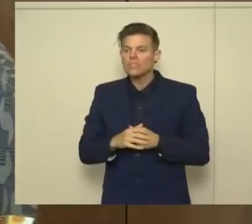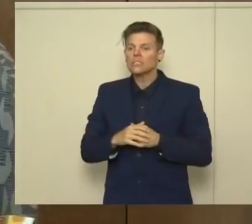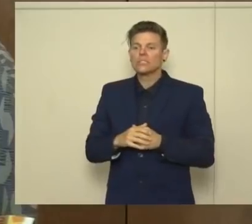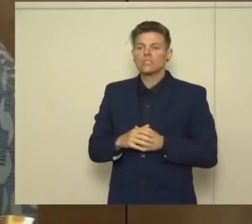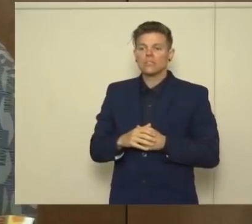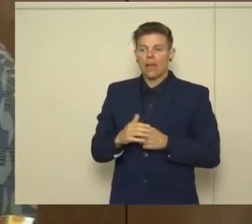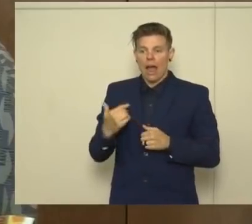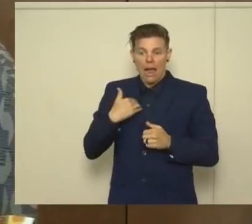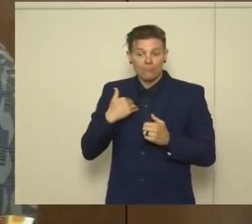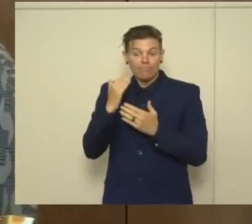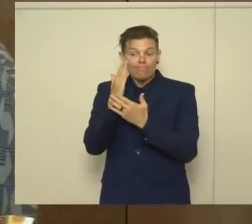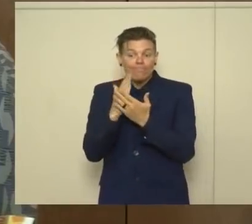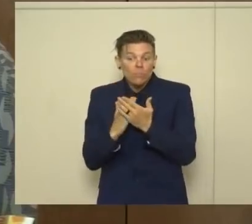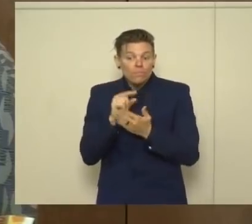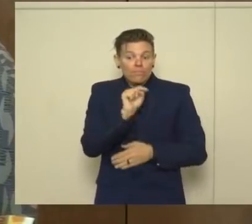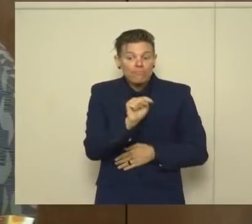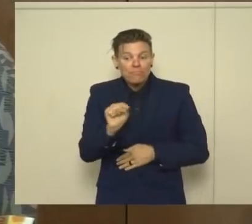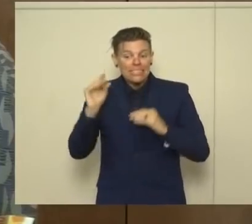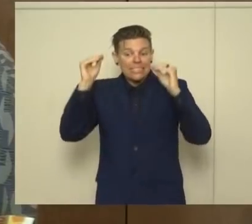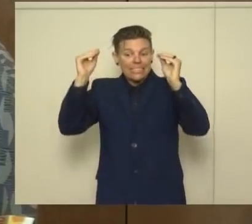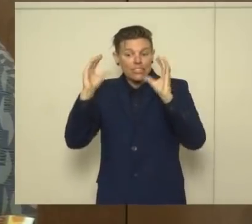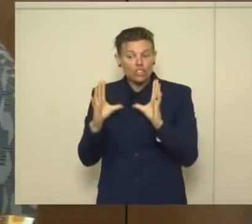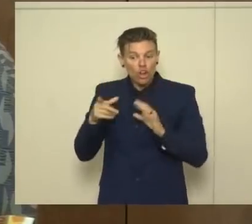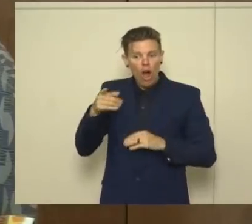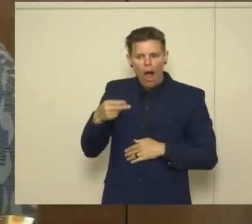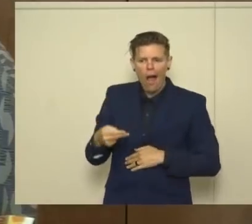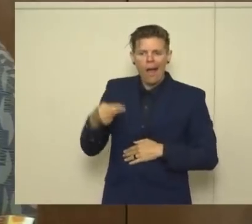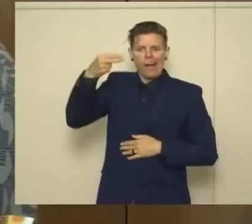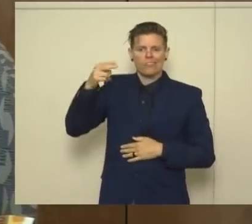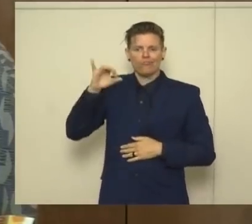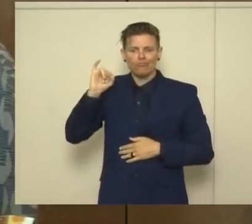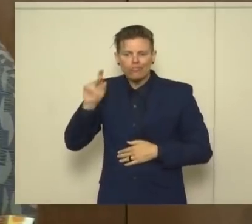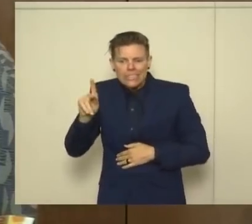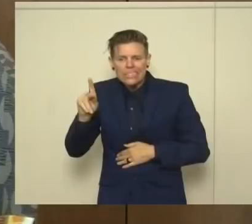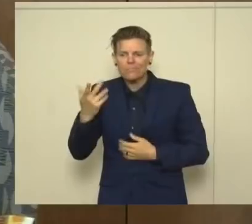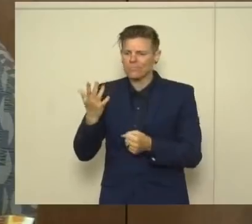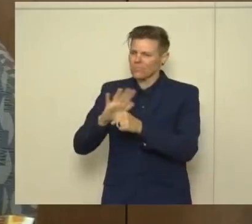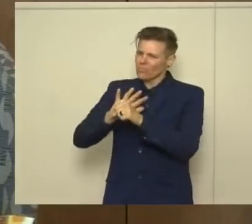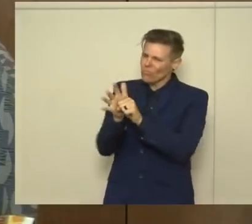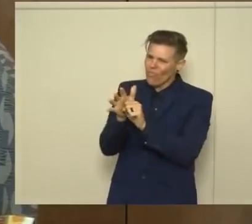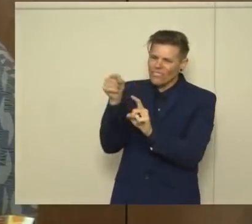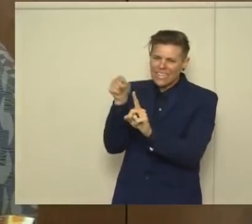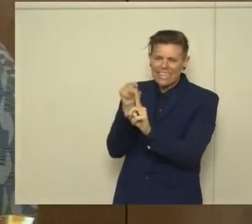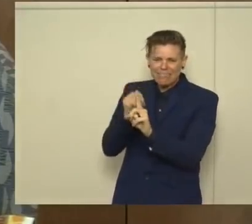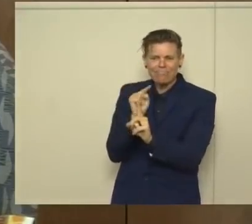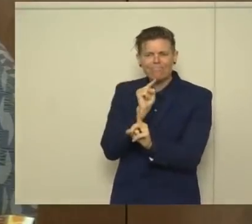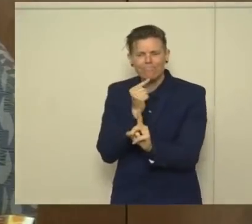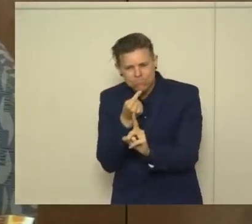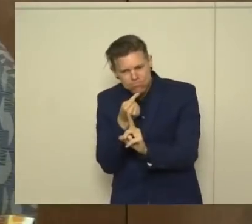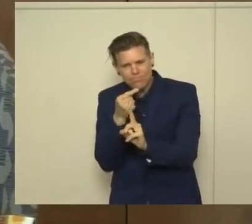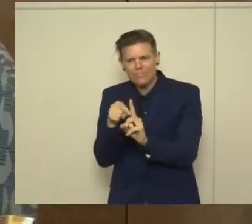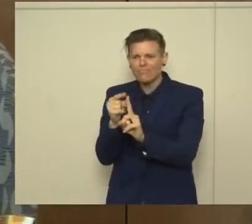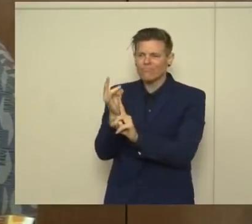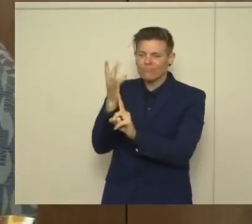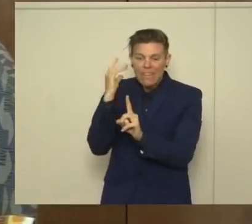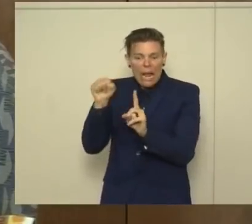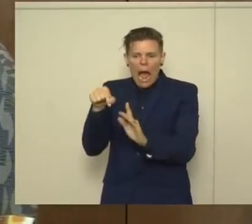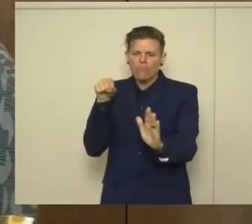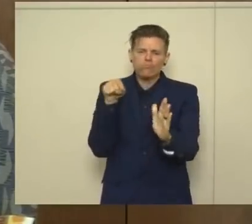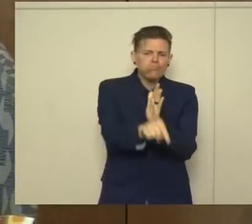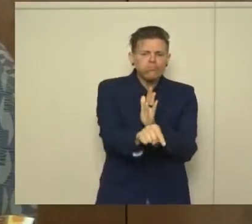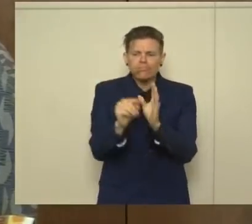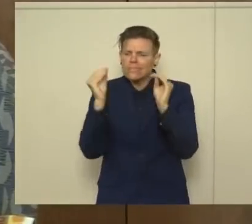this virus is deadly. I know it can be deadly. I know that there's real transmission in